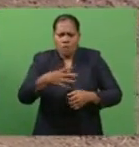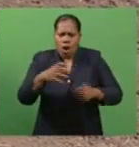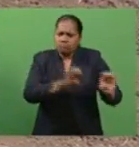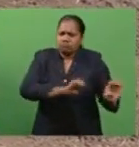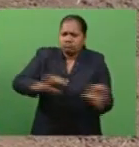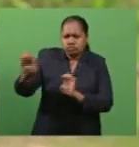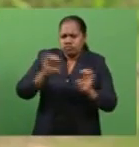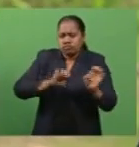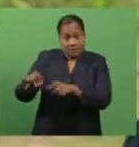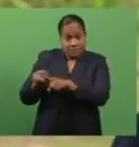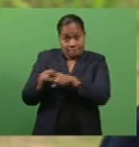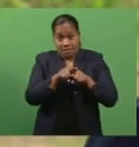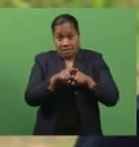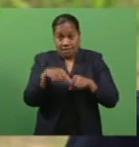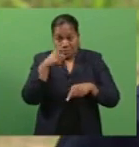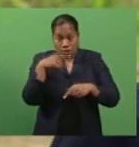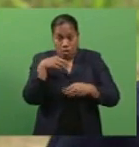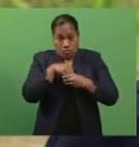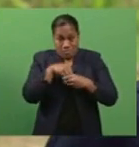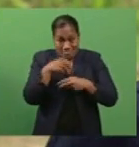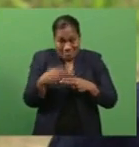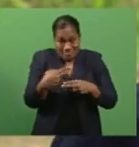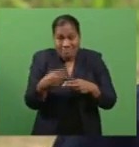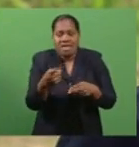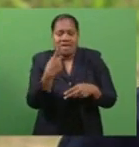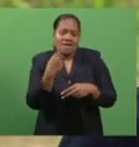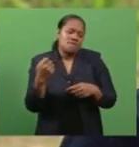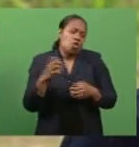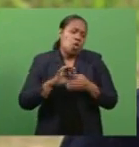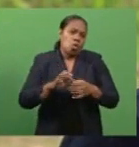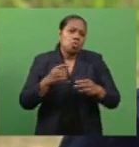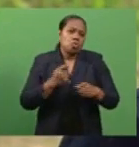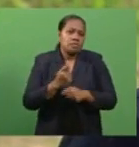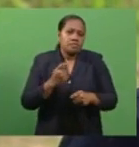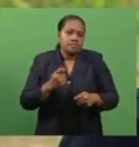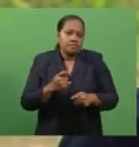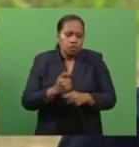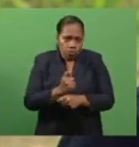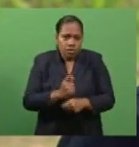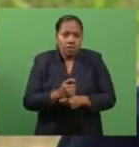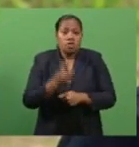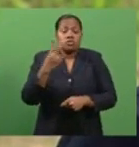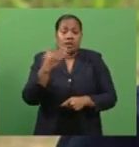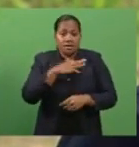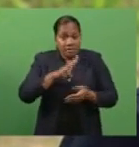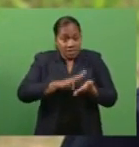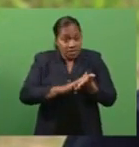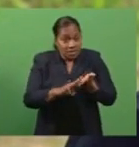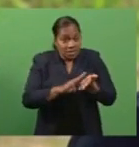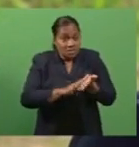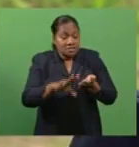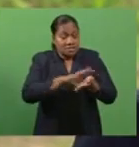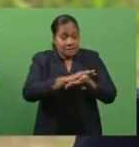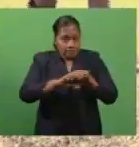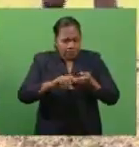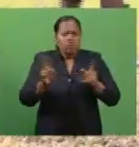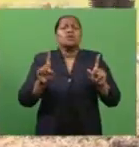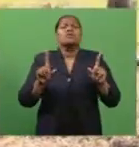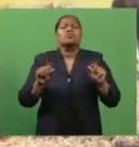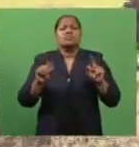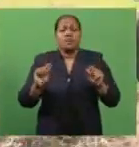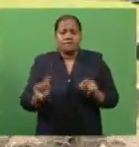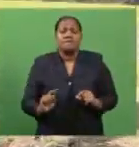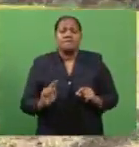have their own tools. Exports volume of about $200 million, just about $200 million. What we would like to do is to commence with our